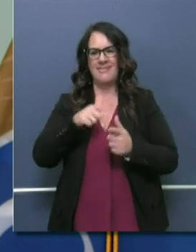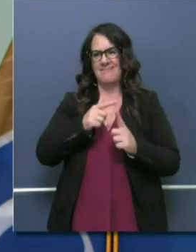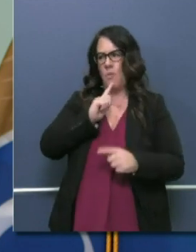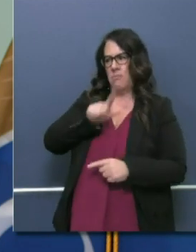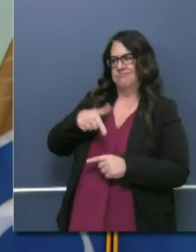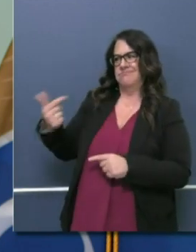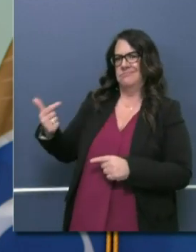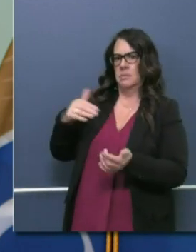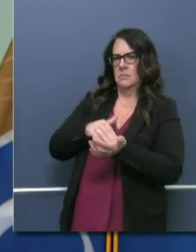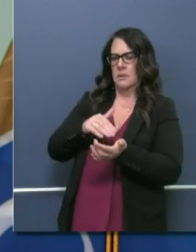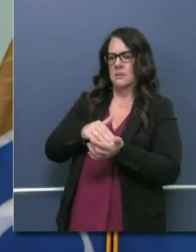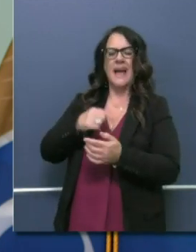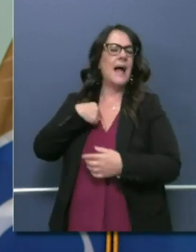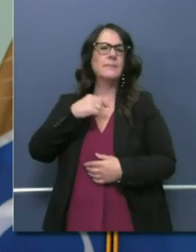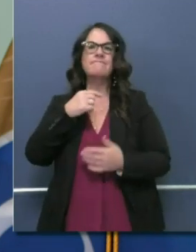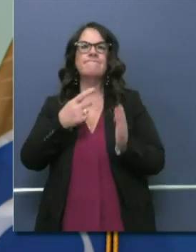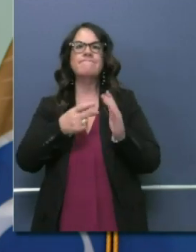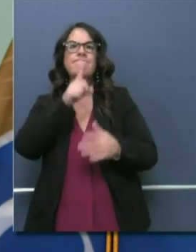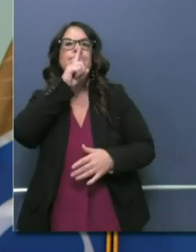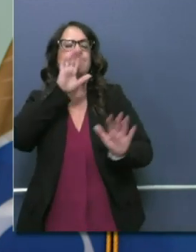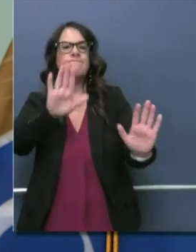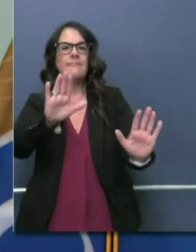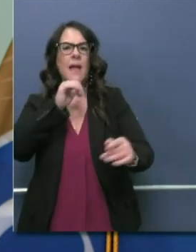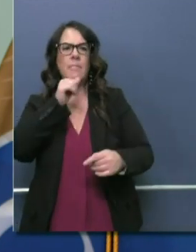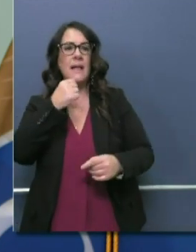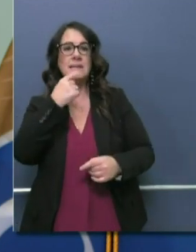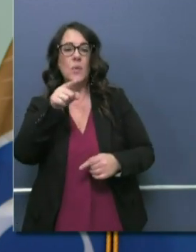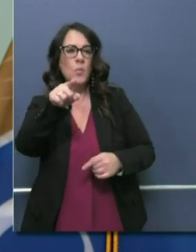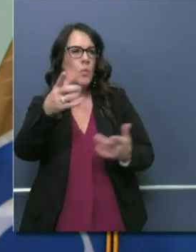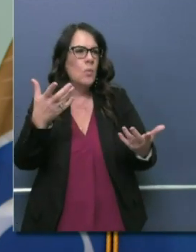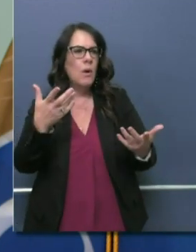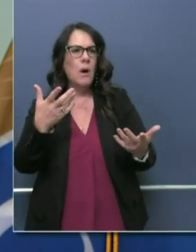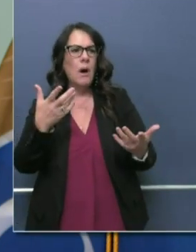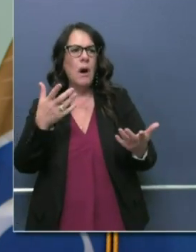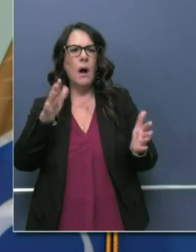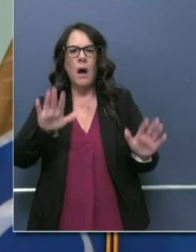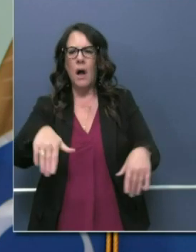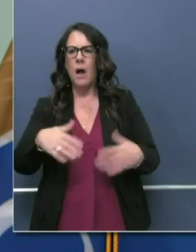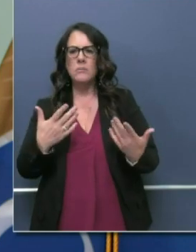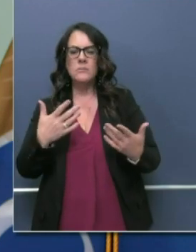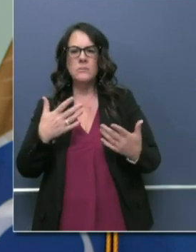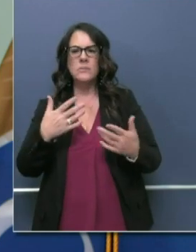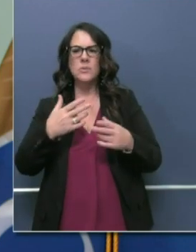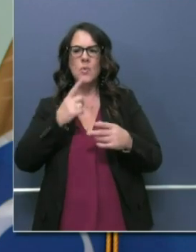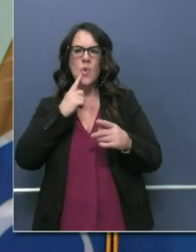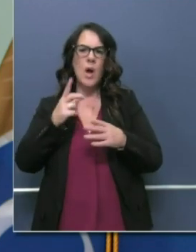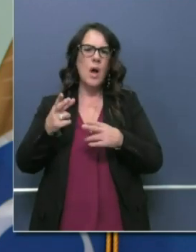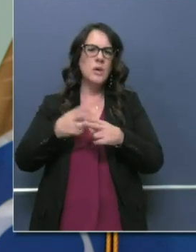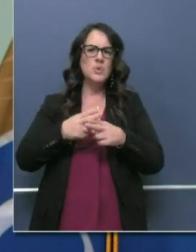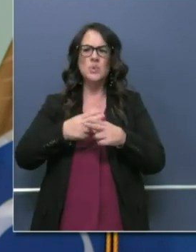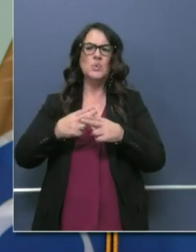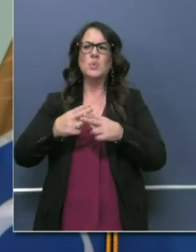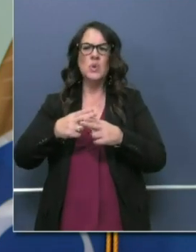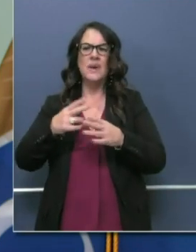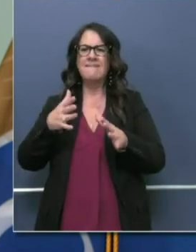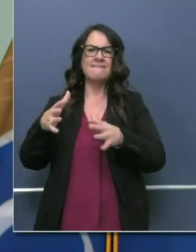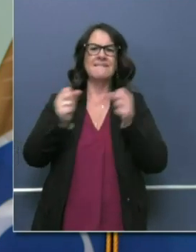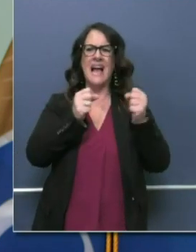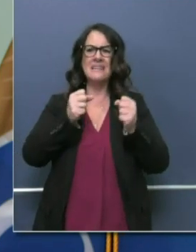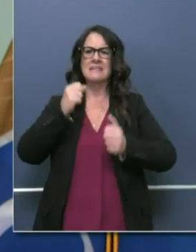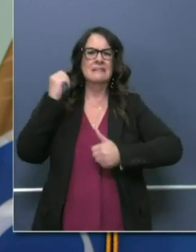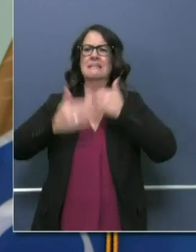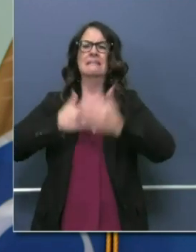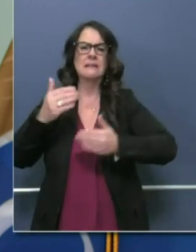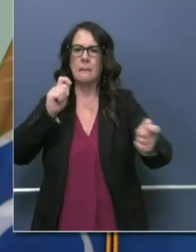not telling locals that feel it's too soon, too fast to modify. We believe those